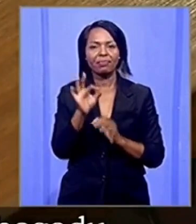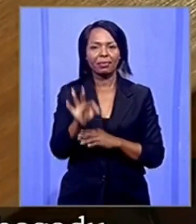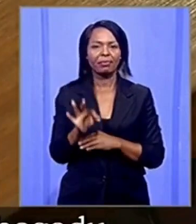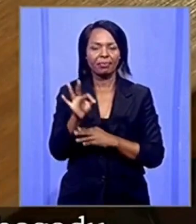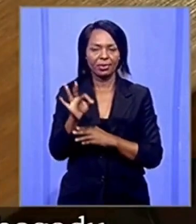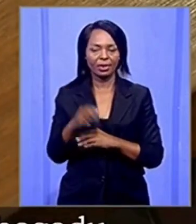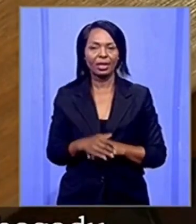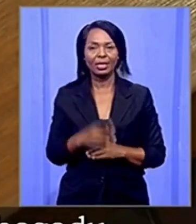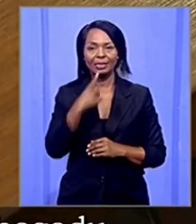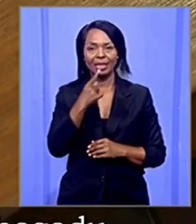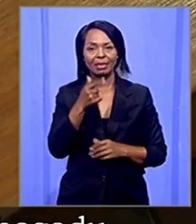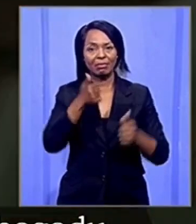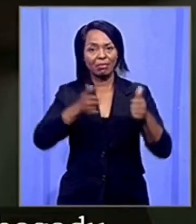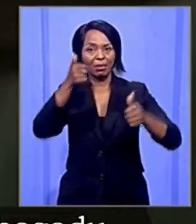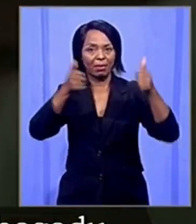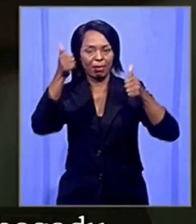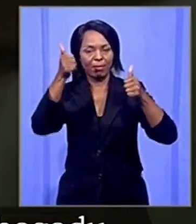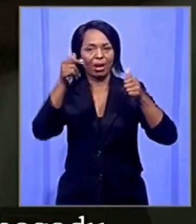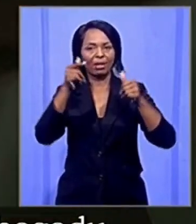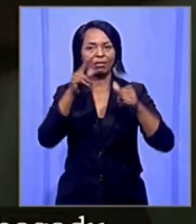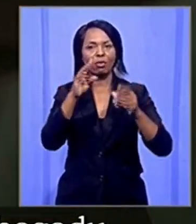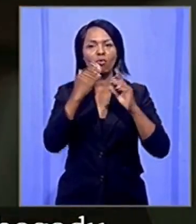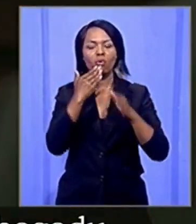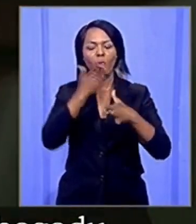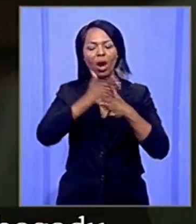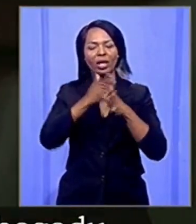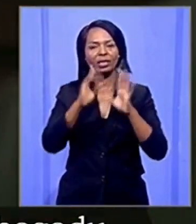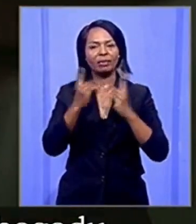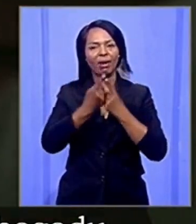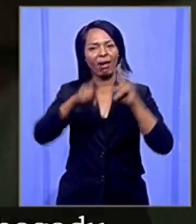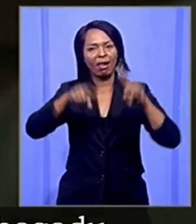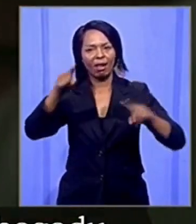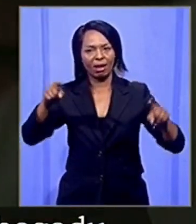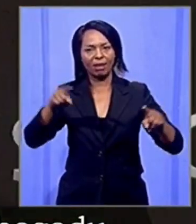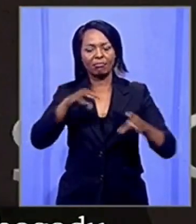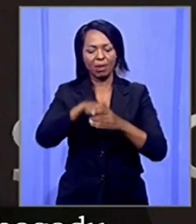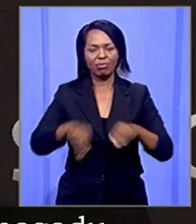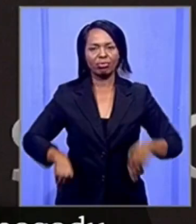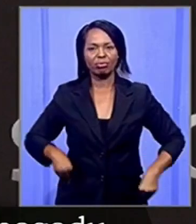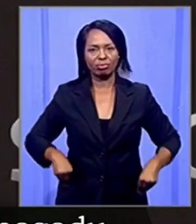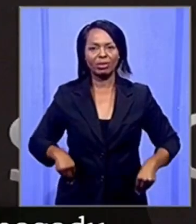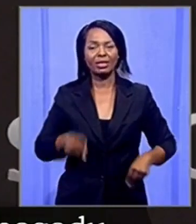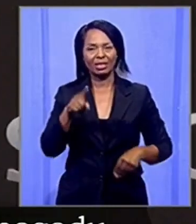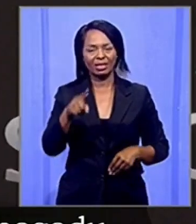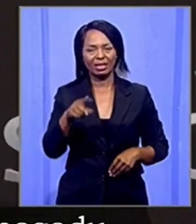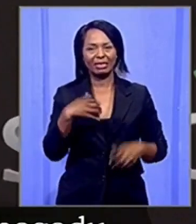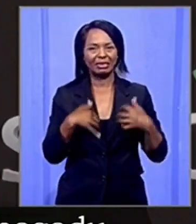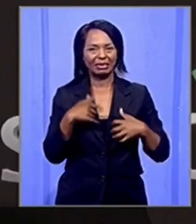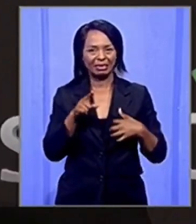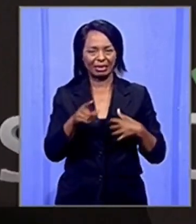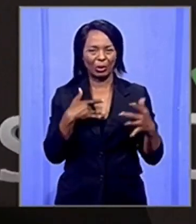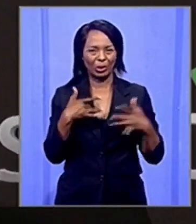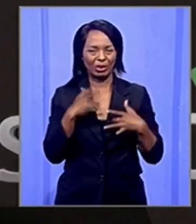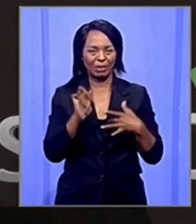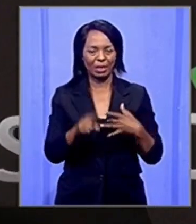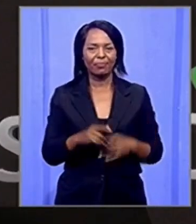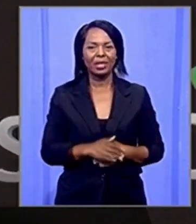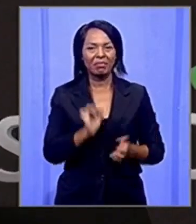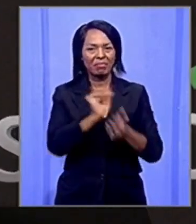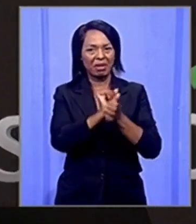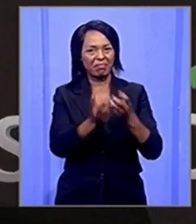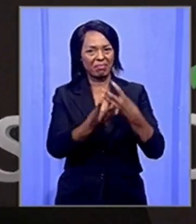tshwarwa ga batlhankedi ba puso malebana le bonwenwe ke ntlha e rotloetsang. The fact that people are getting arrested and the fact that